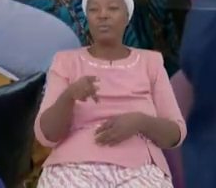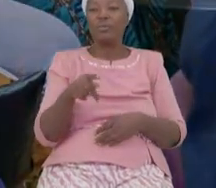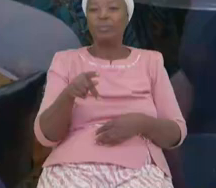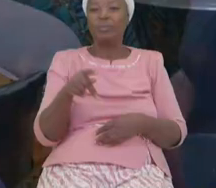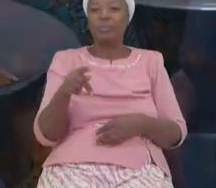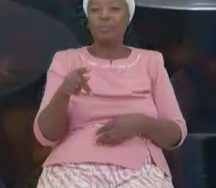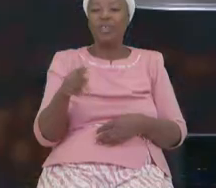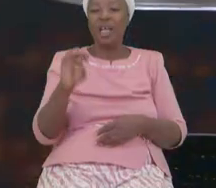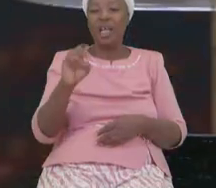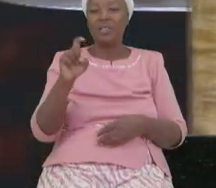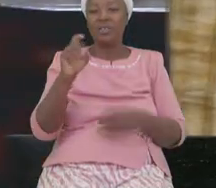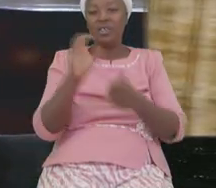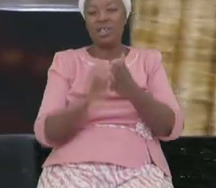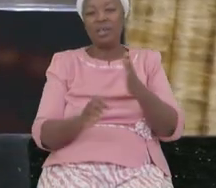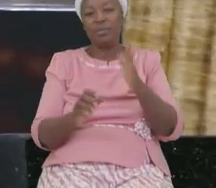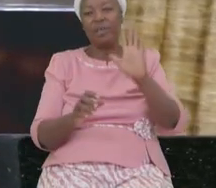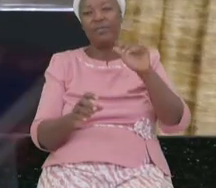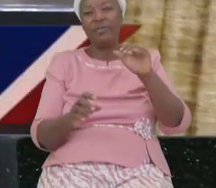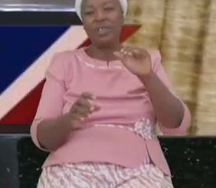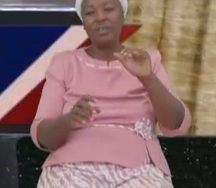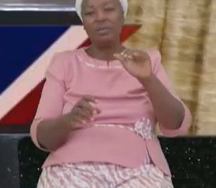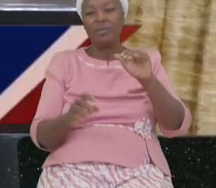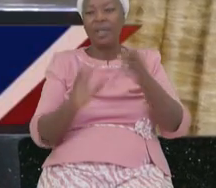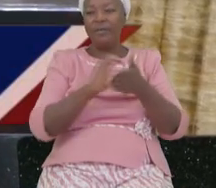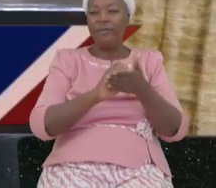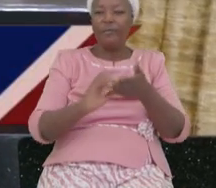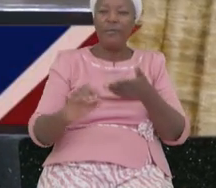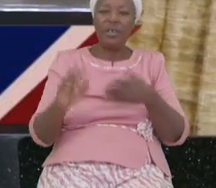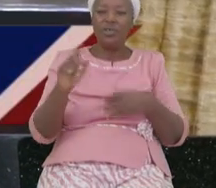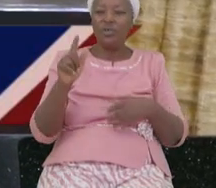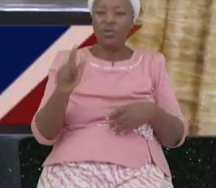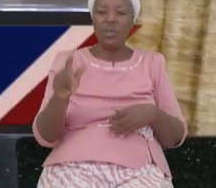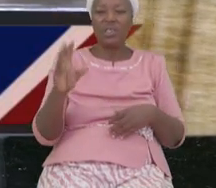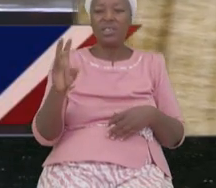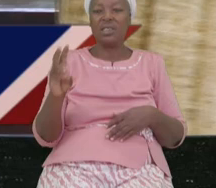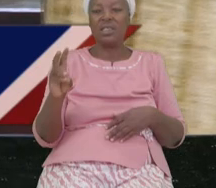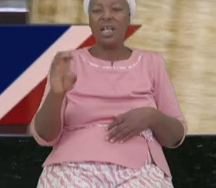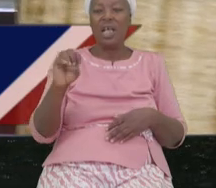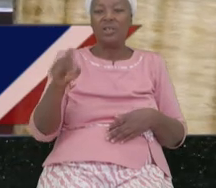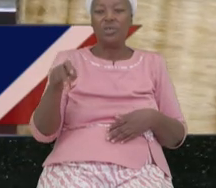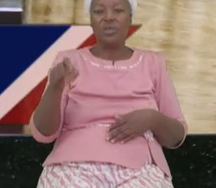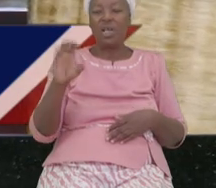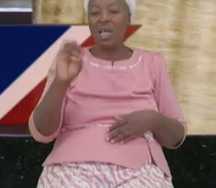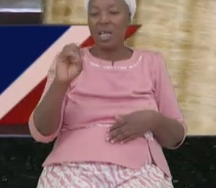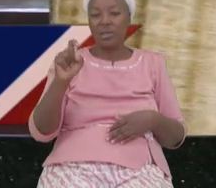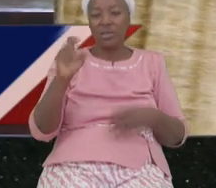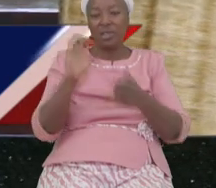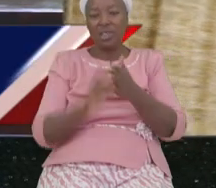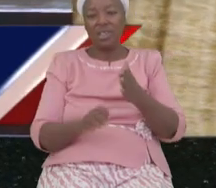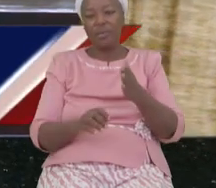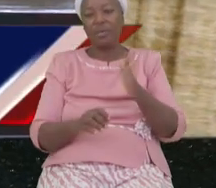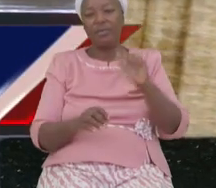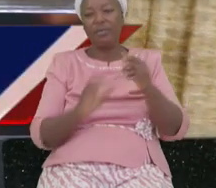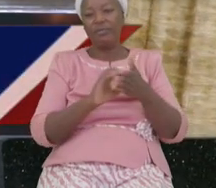We're looking at Exodus chapter 15, and we're reading from verse 26. Exodus 15, we're looking at verse